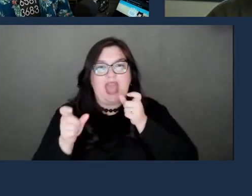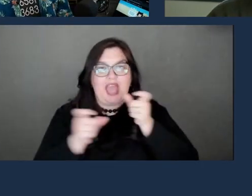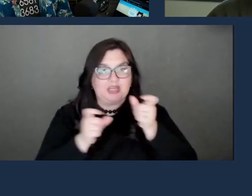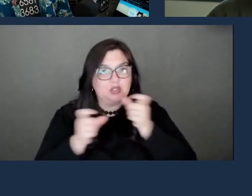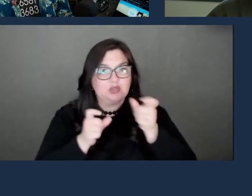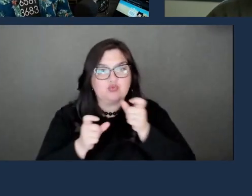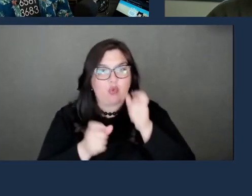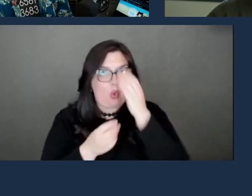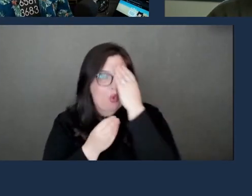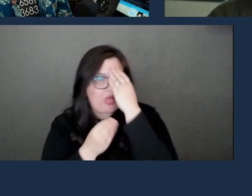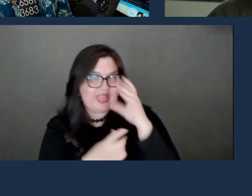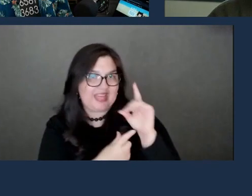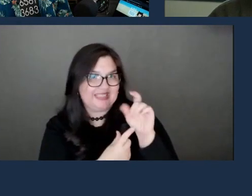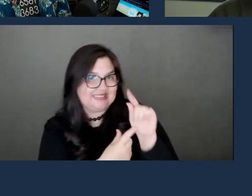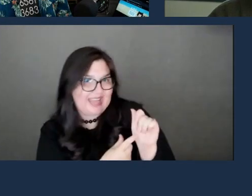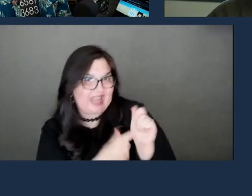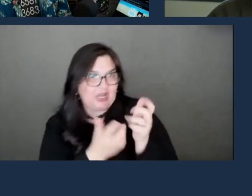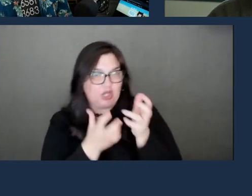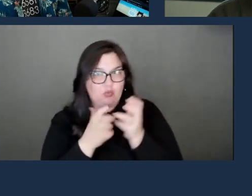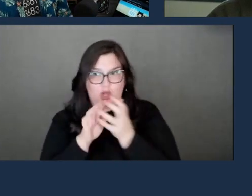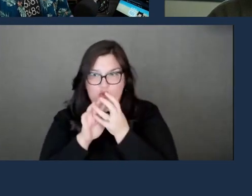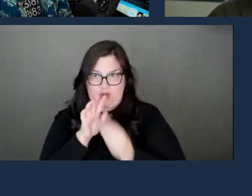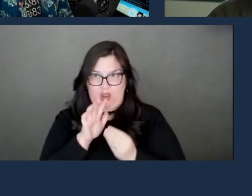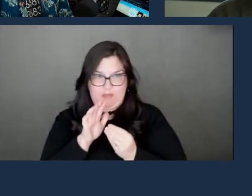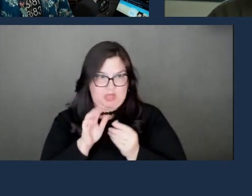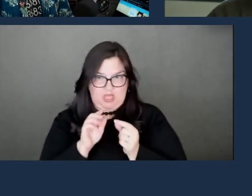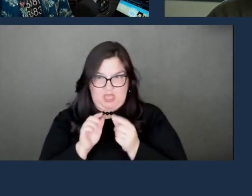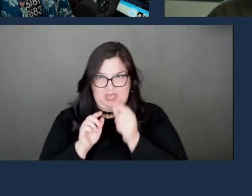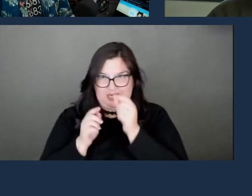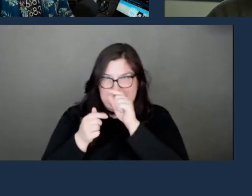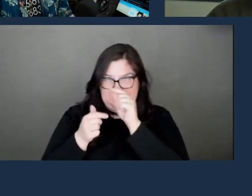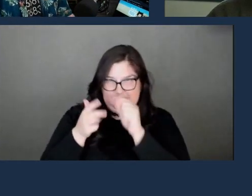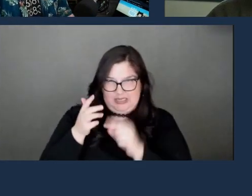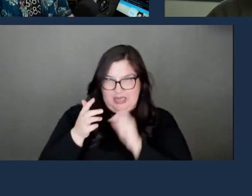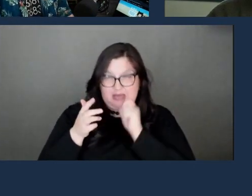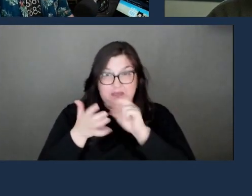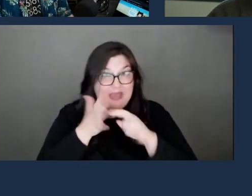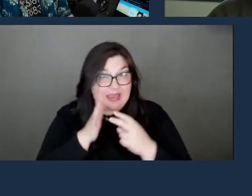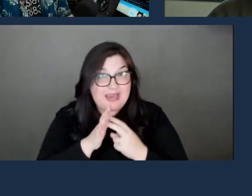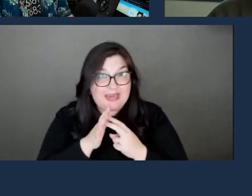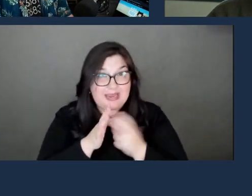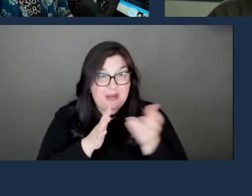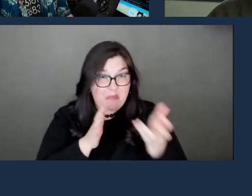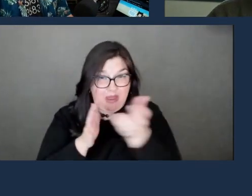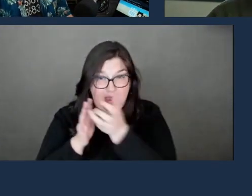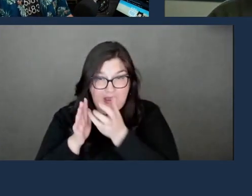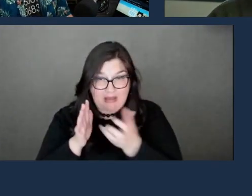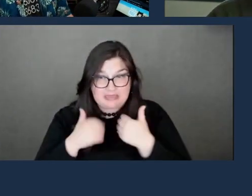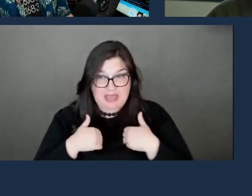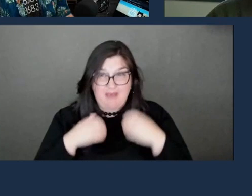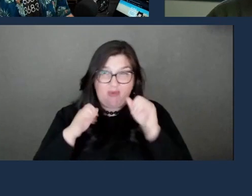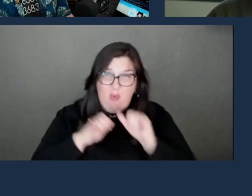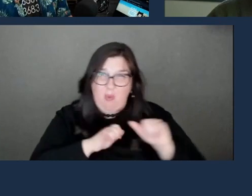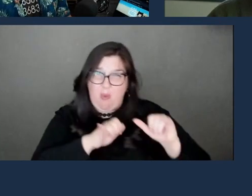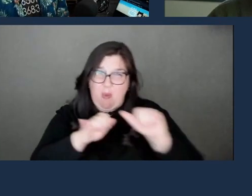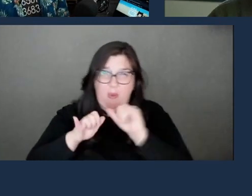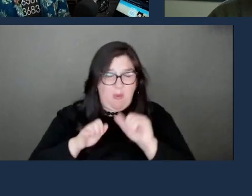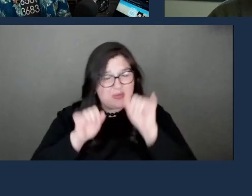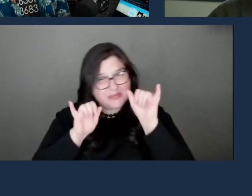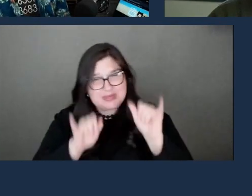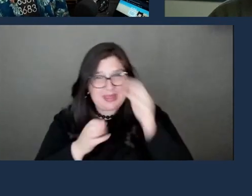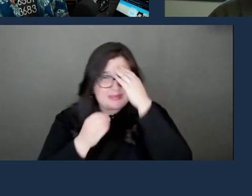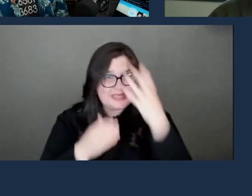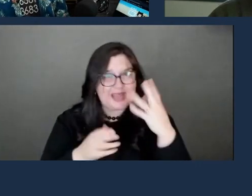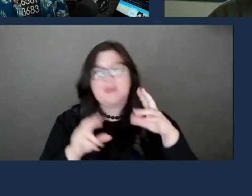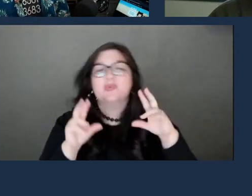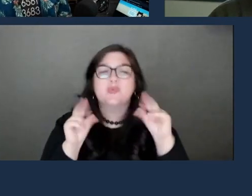to replicate to which bucket. So you do not have to have the same data in all of your buckets if you don't want to. You don't have to replicate all of the data